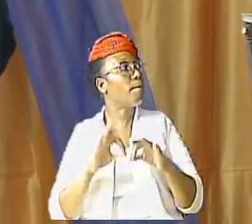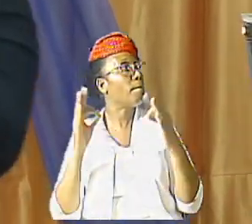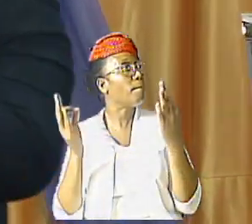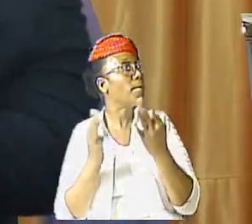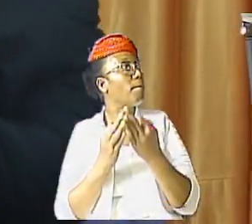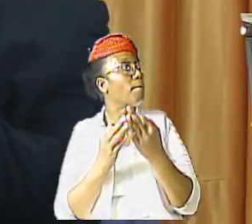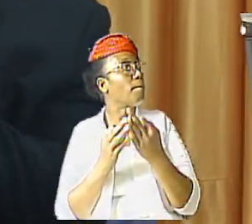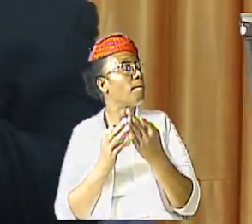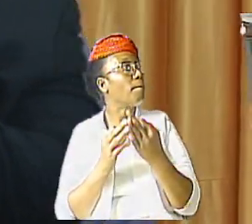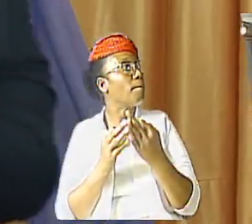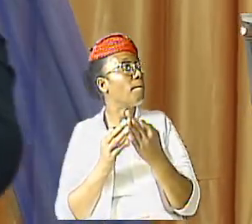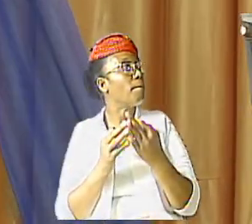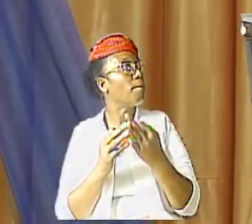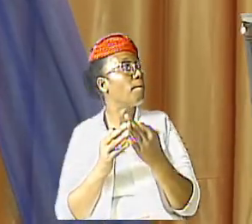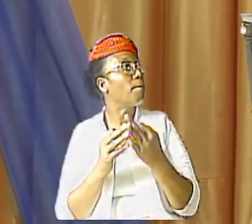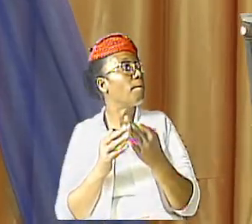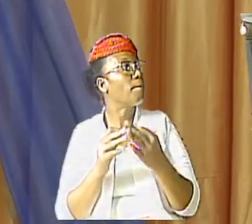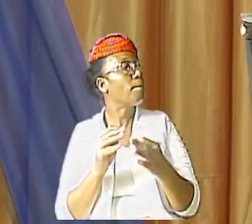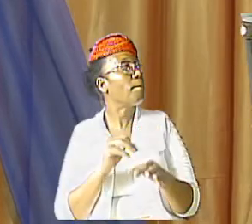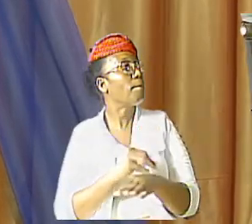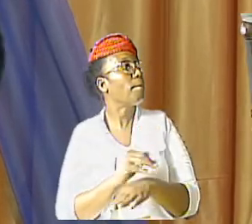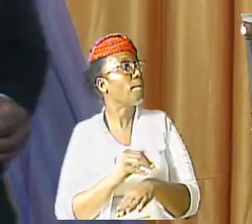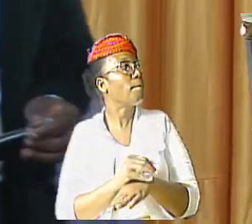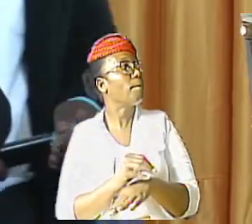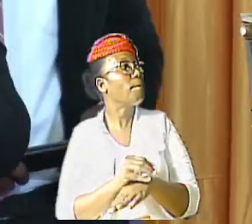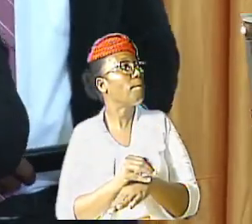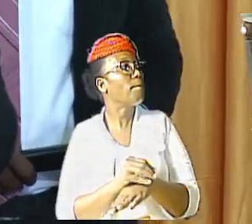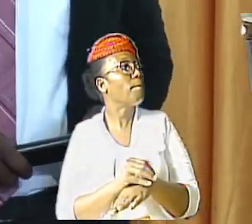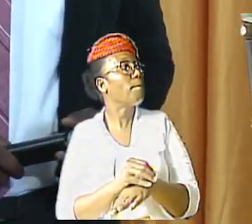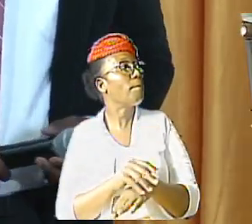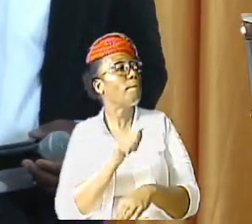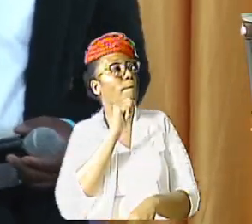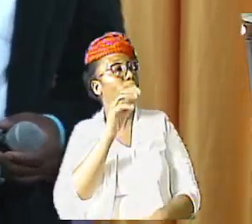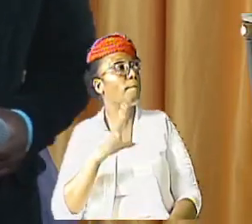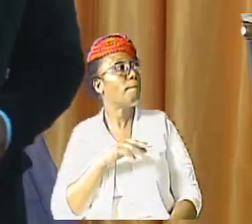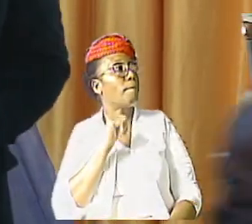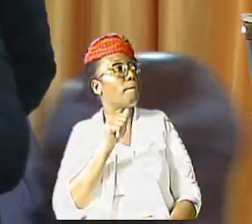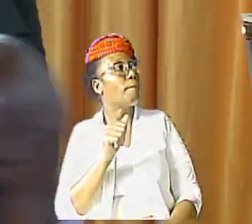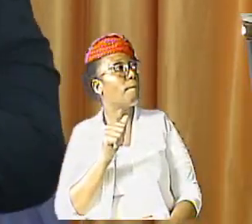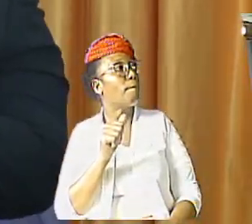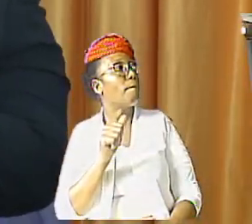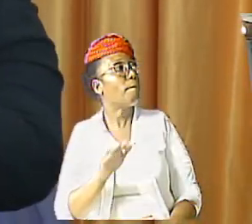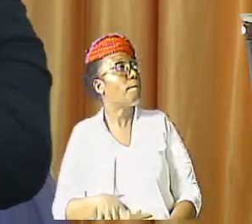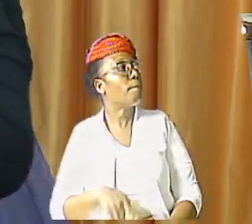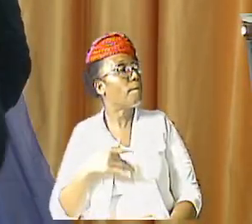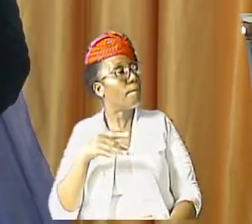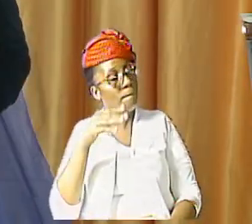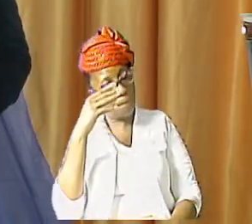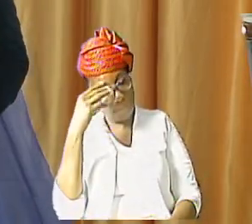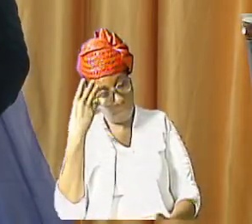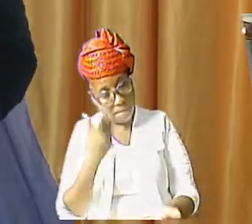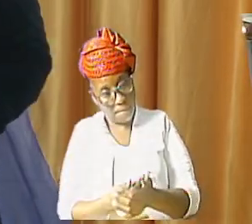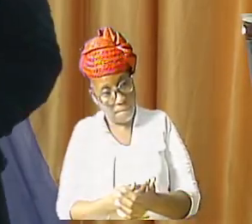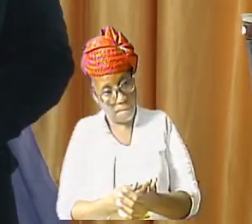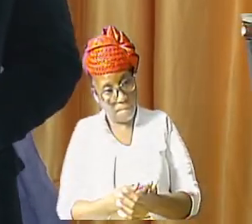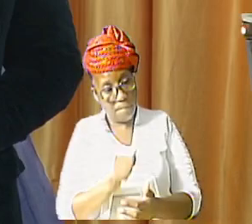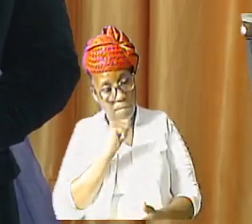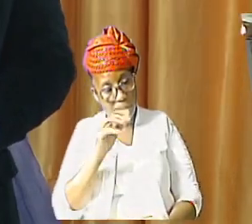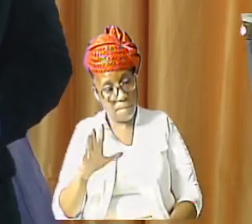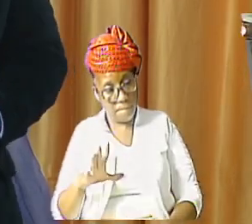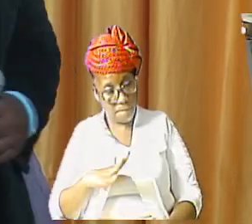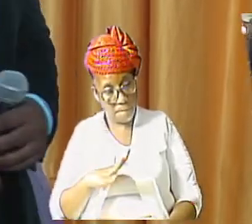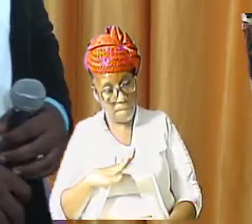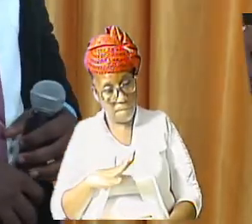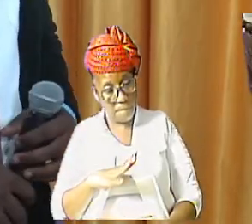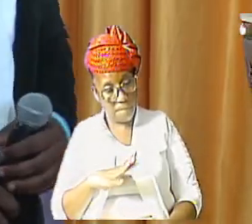family supposed to be ministering today, but mommy's not feeling well and our sister is in the country, amen? So me and